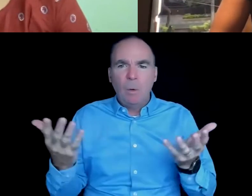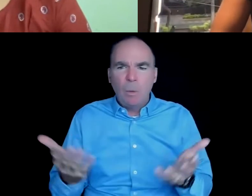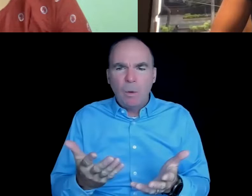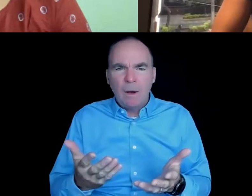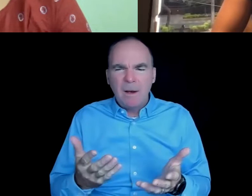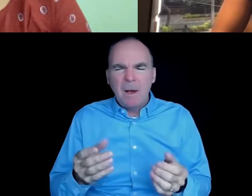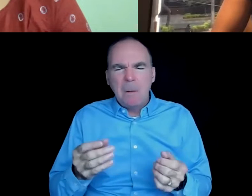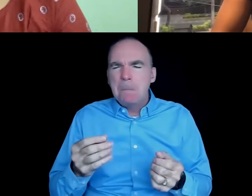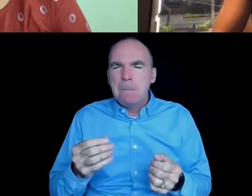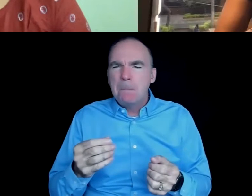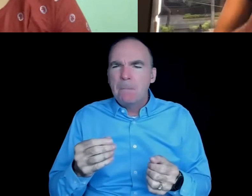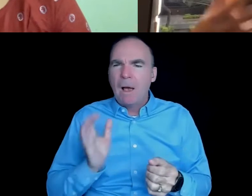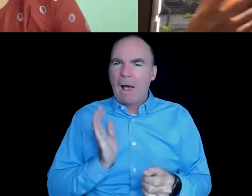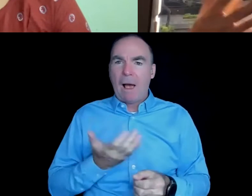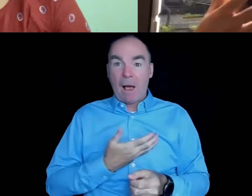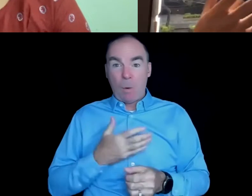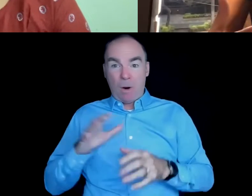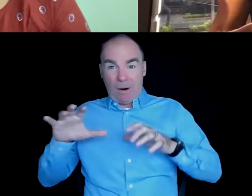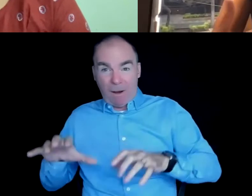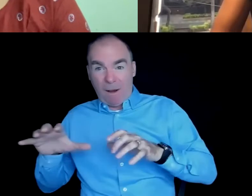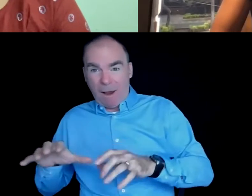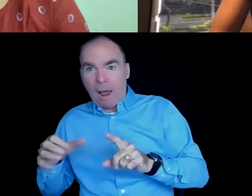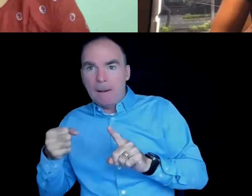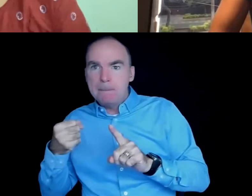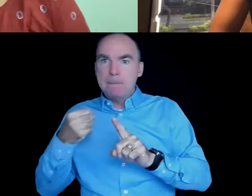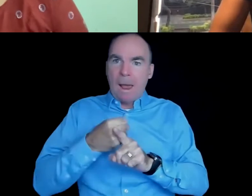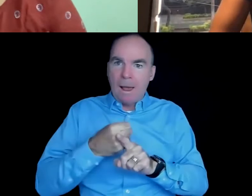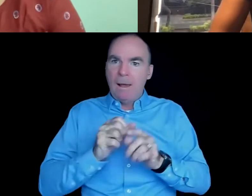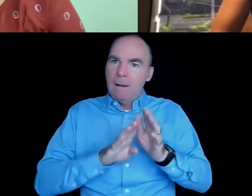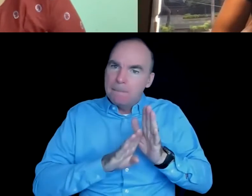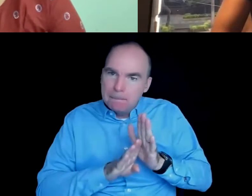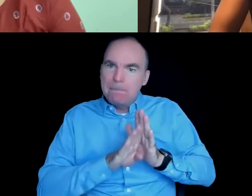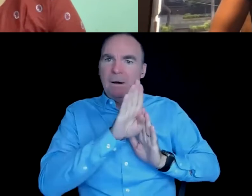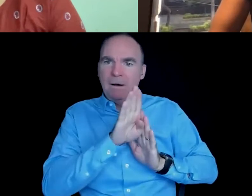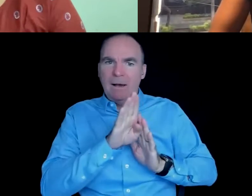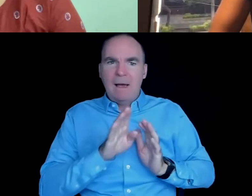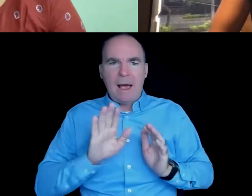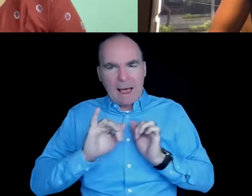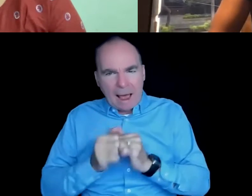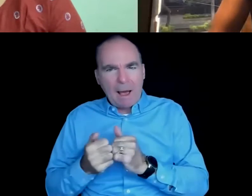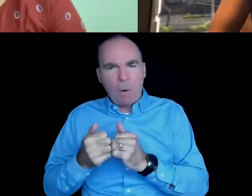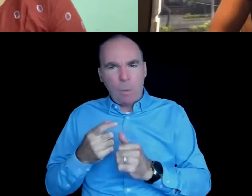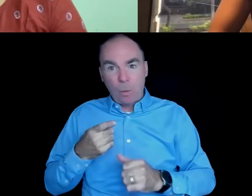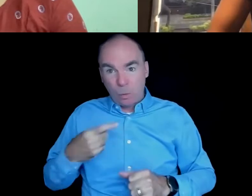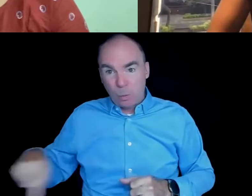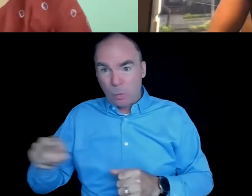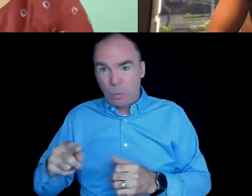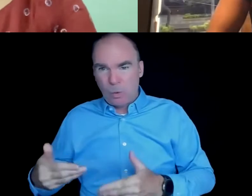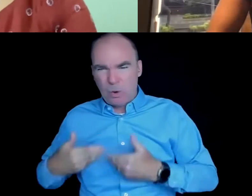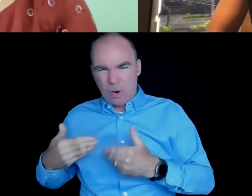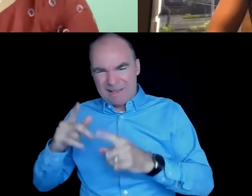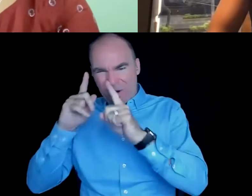more about our impact and what we are trying to do to reach the intergenerational